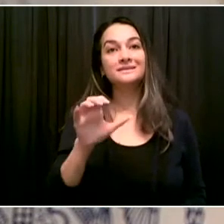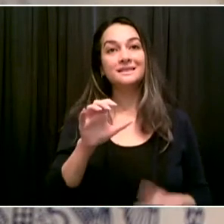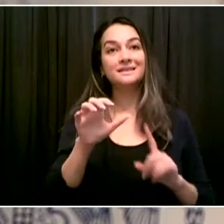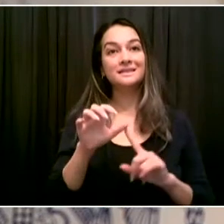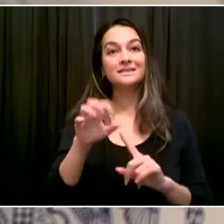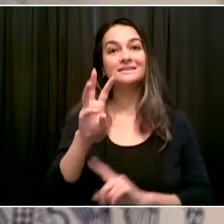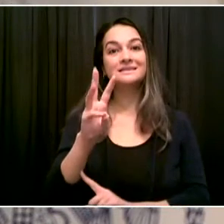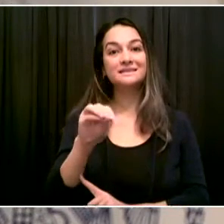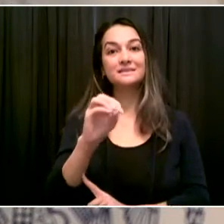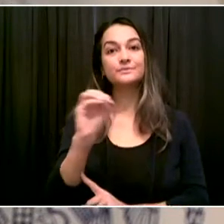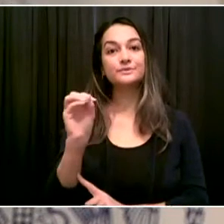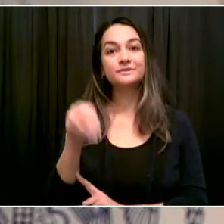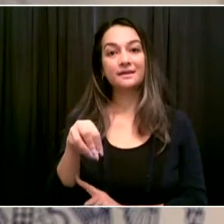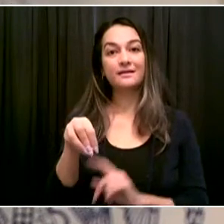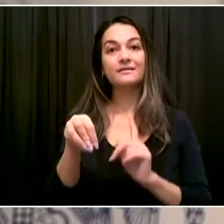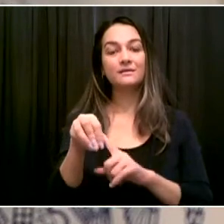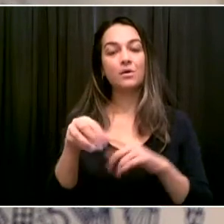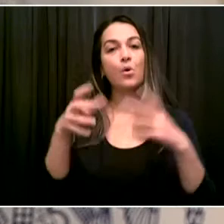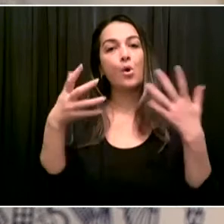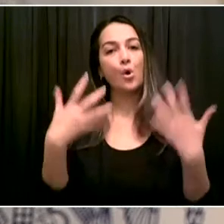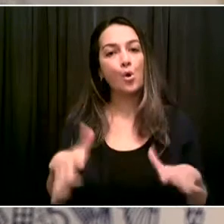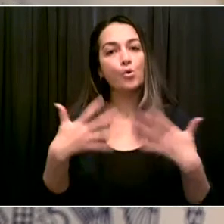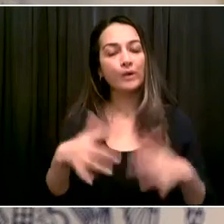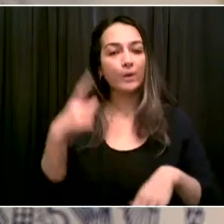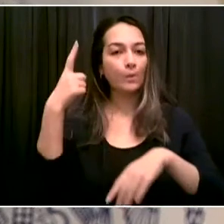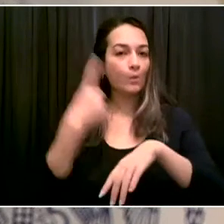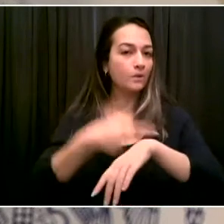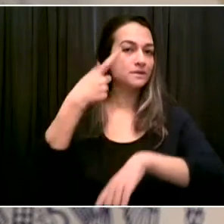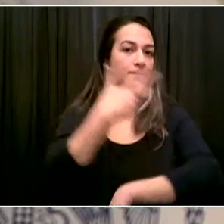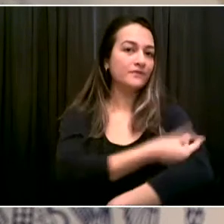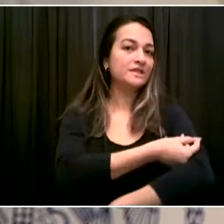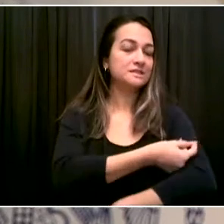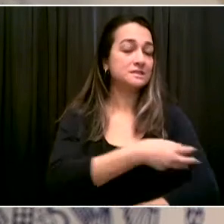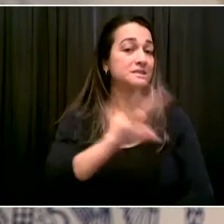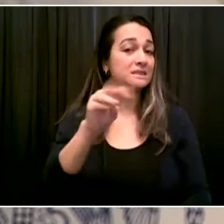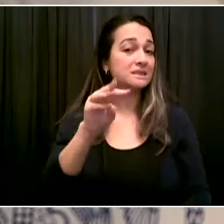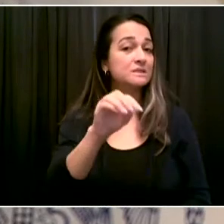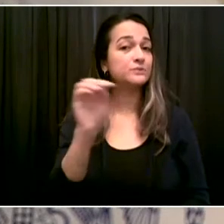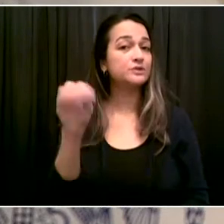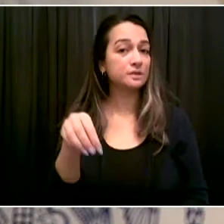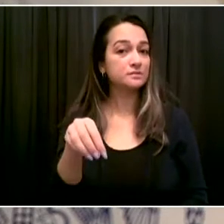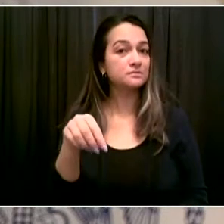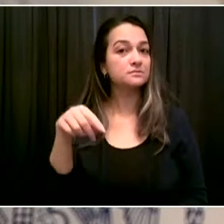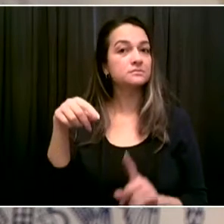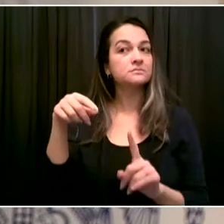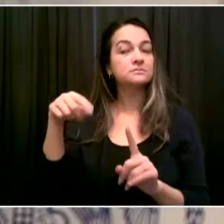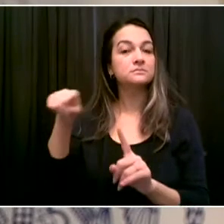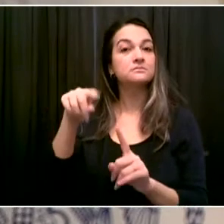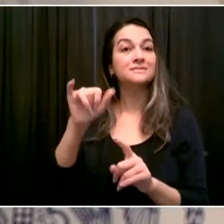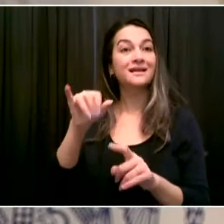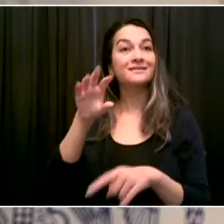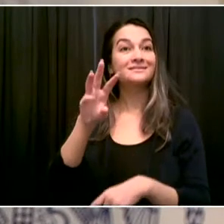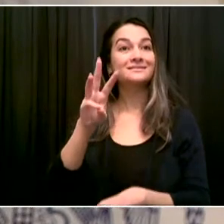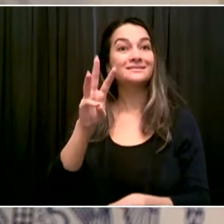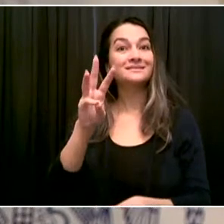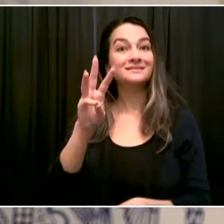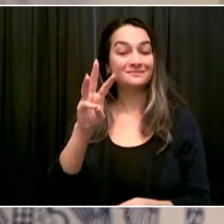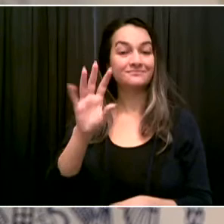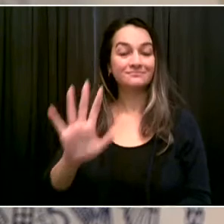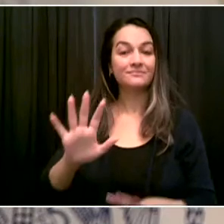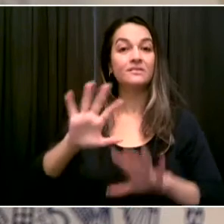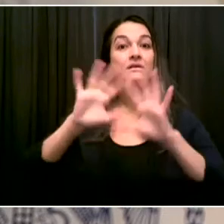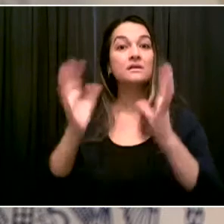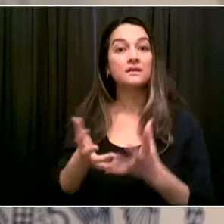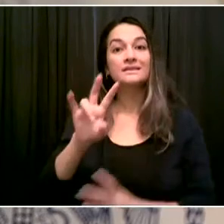growing. Almost 72% of adults in New York City have received at least one dose. And then we've